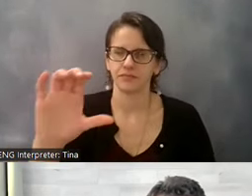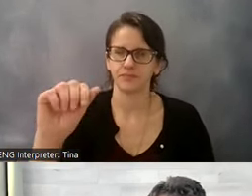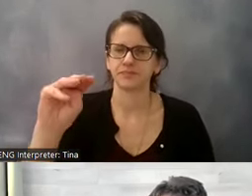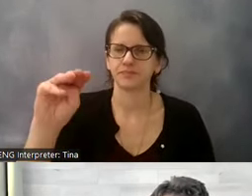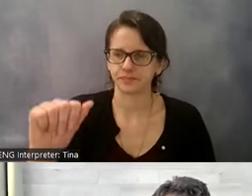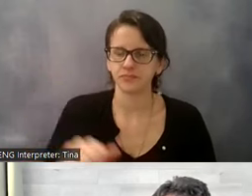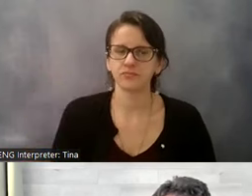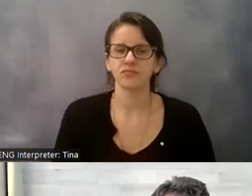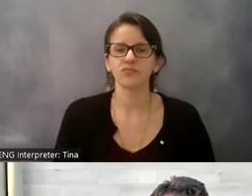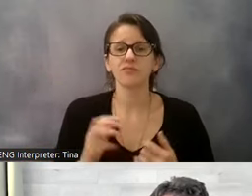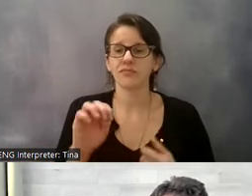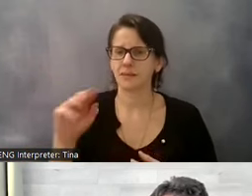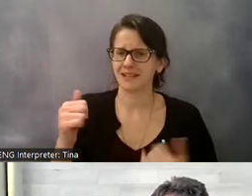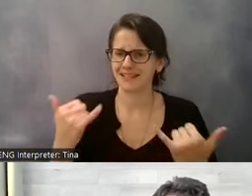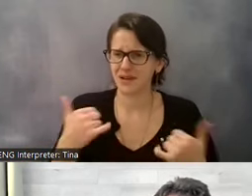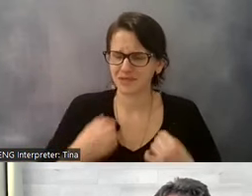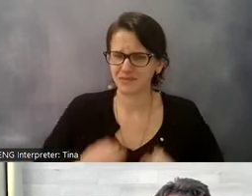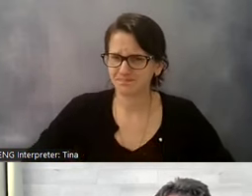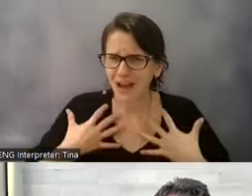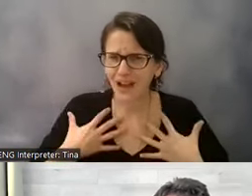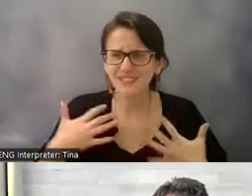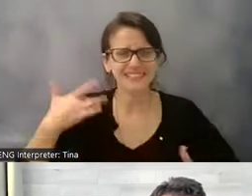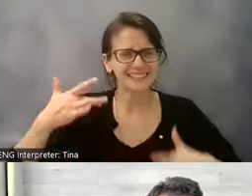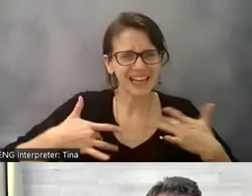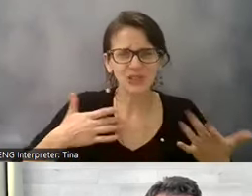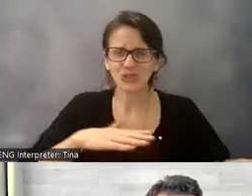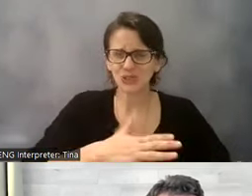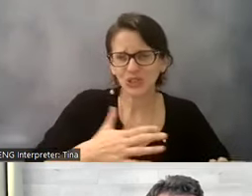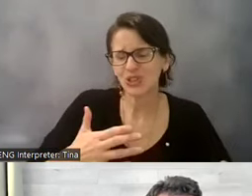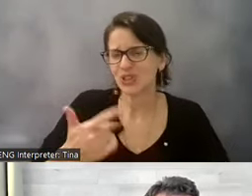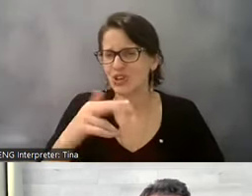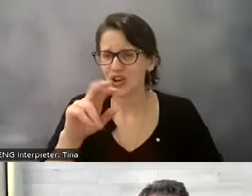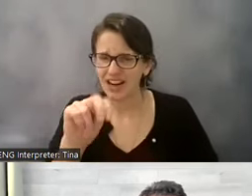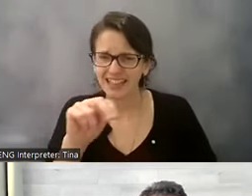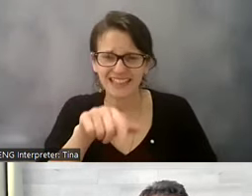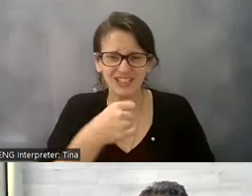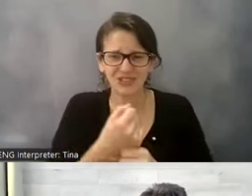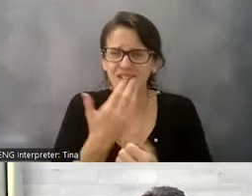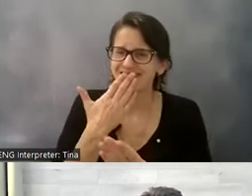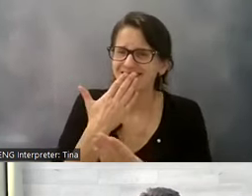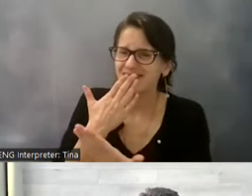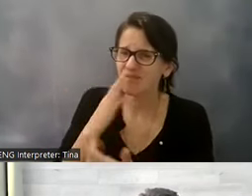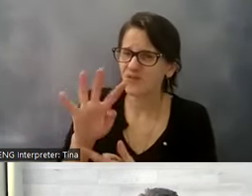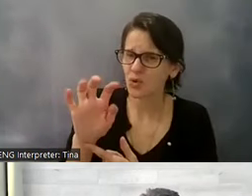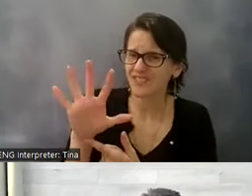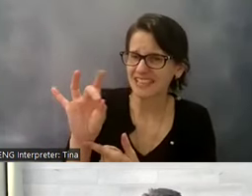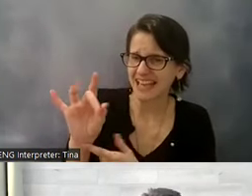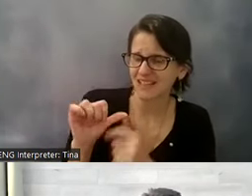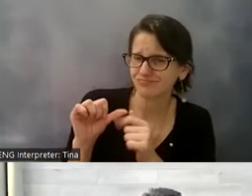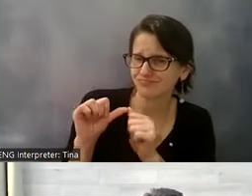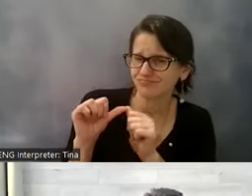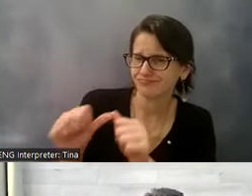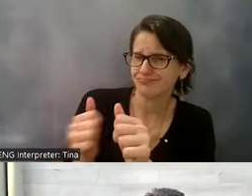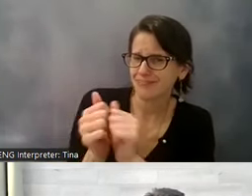excited to do some cooking and gardening this spring. Thank you so much. 458 of you stayed on past the hour